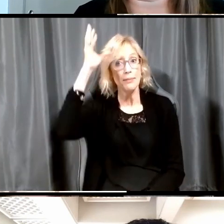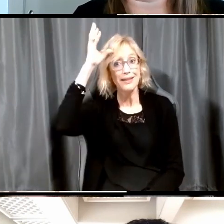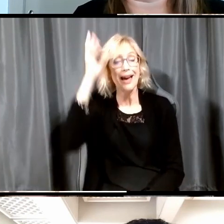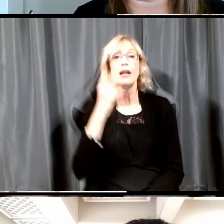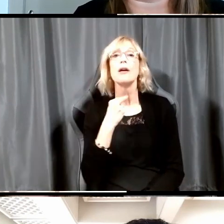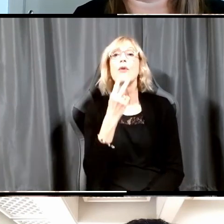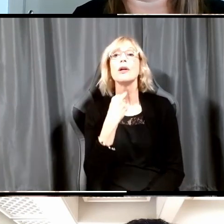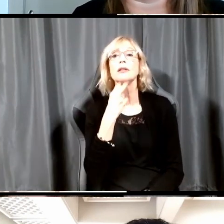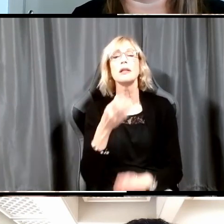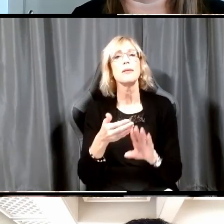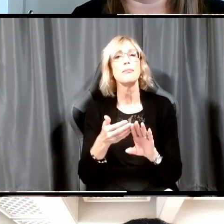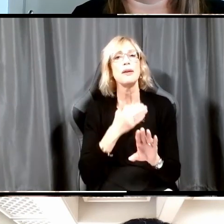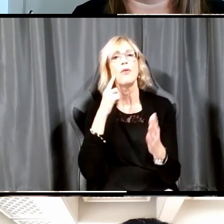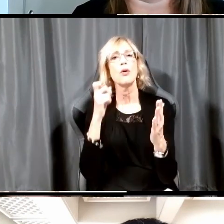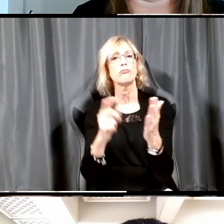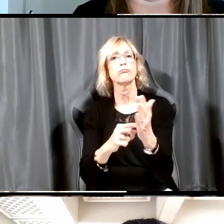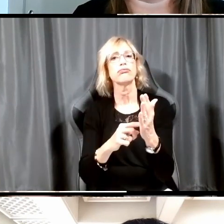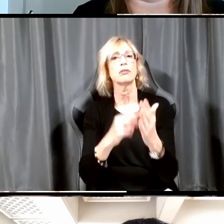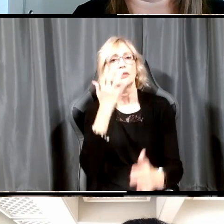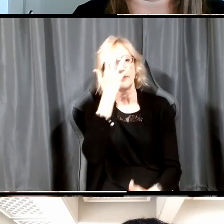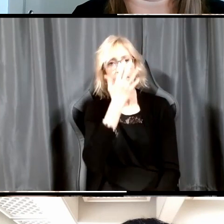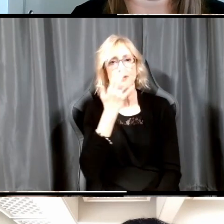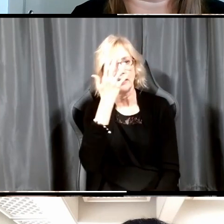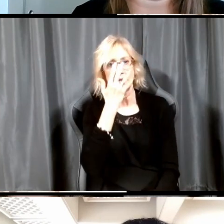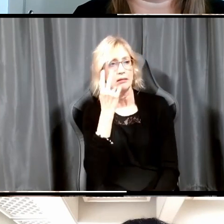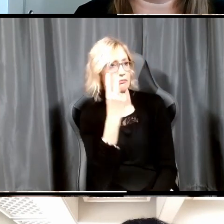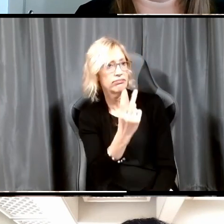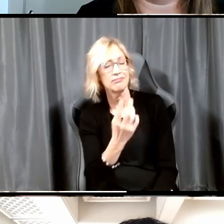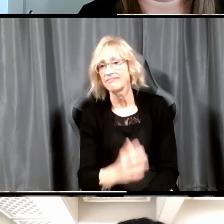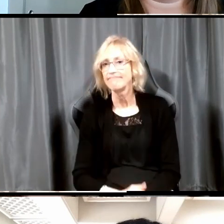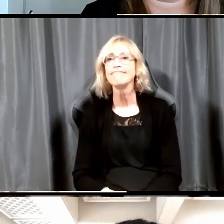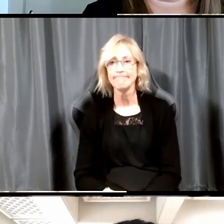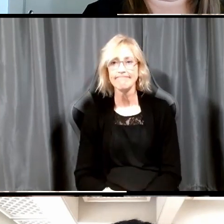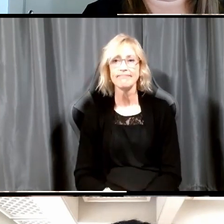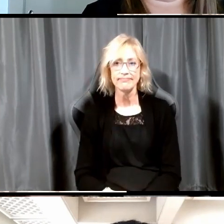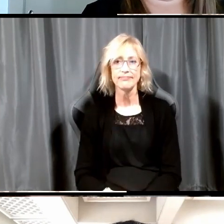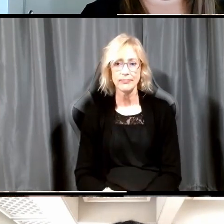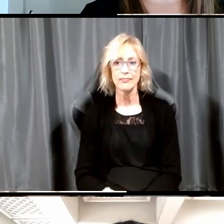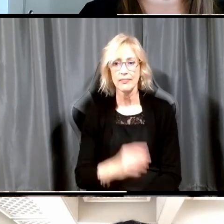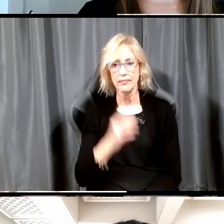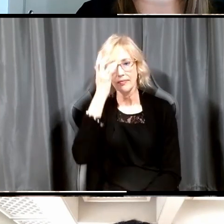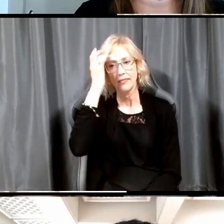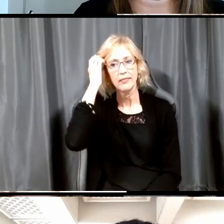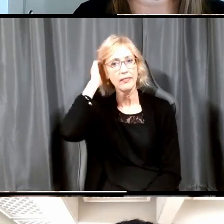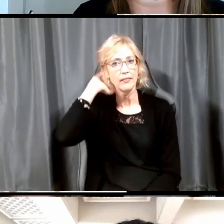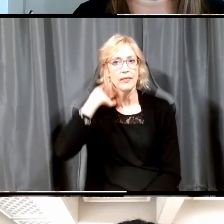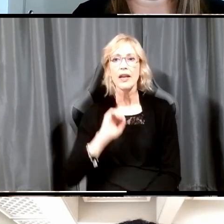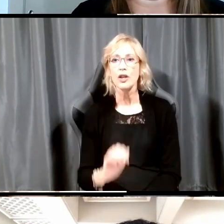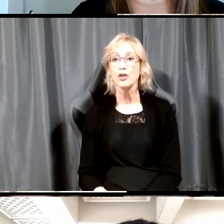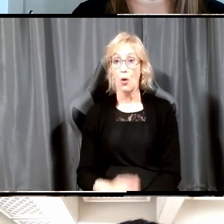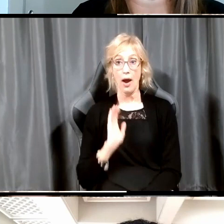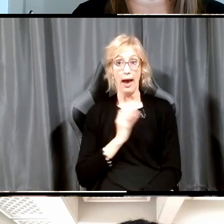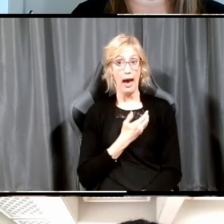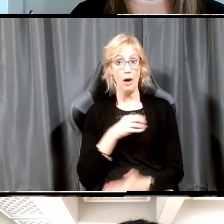before they'll recognize them visually. Yes, that's the salient feature. So for our